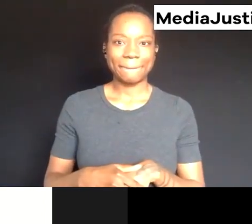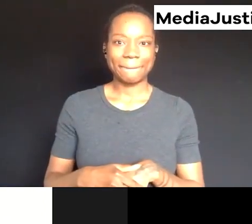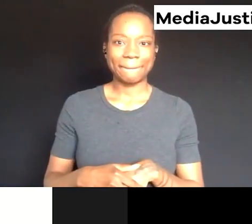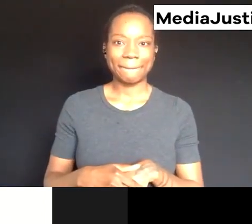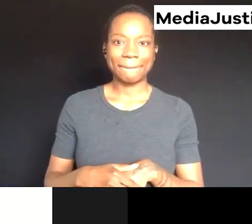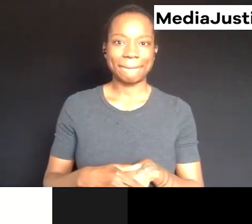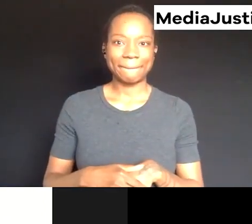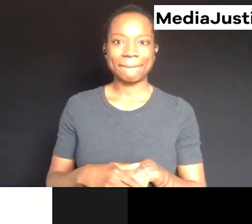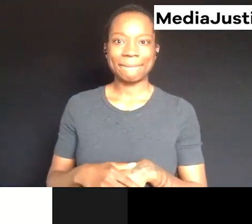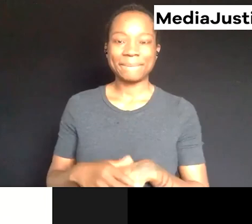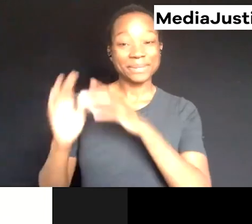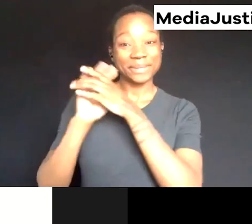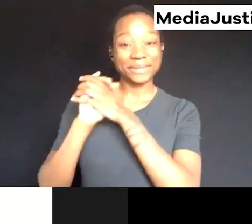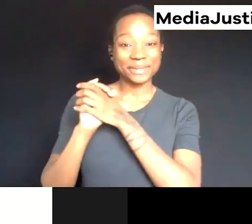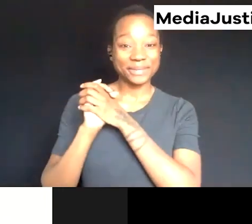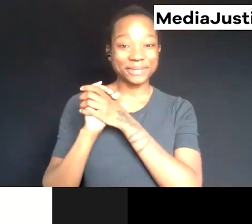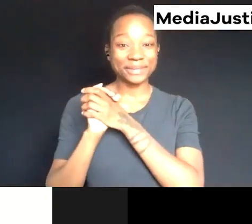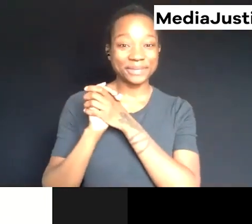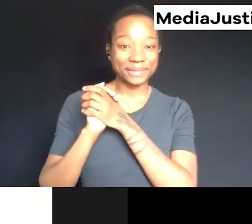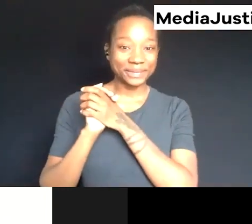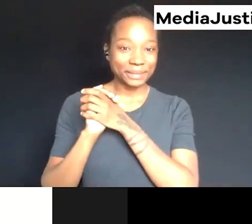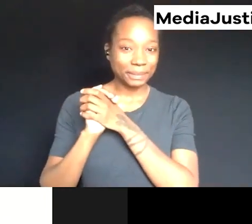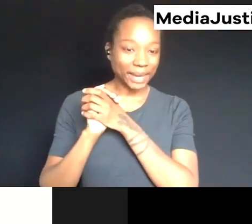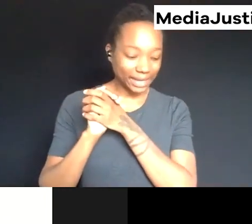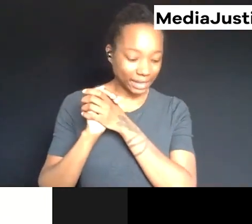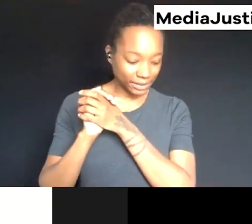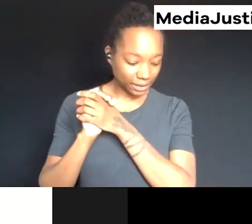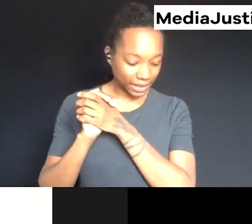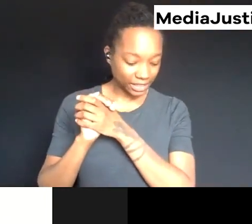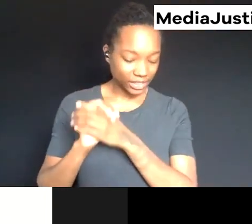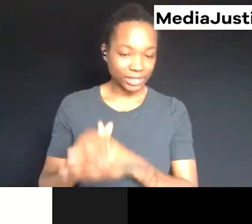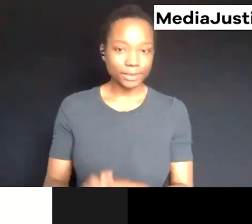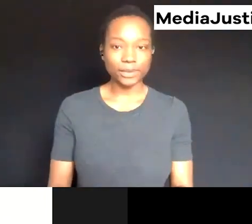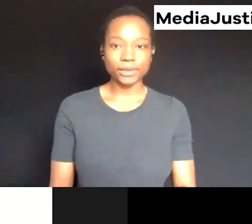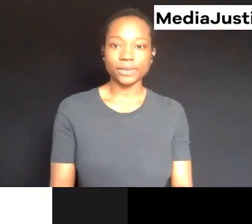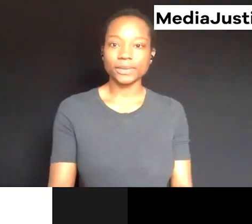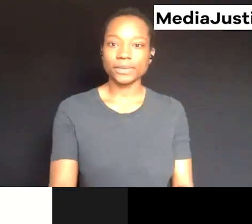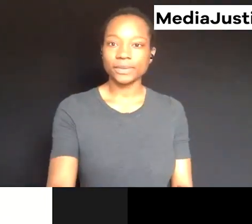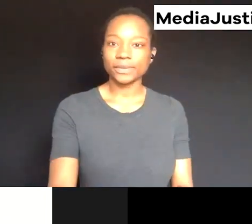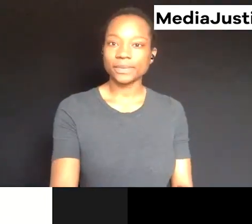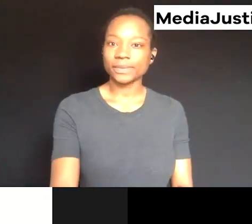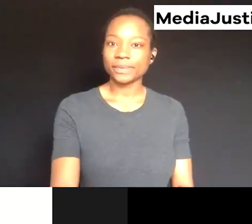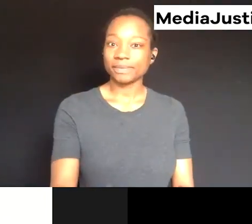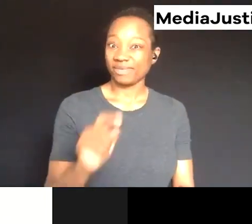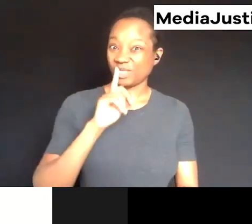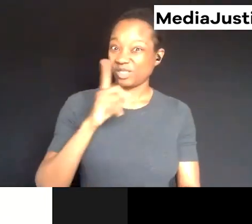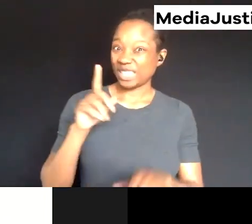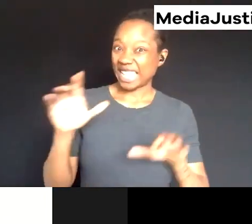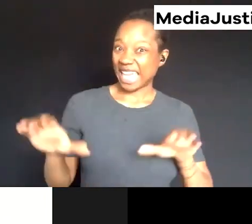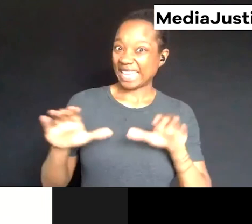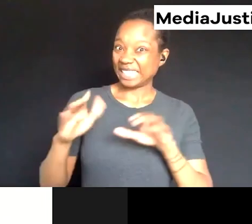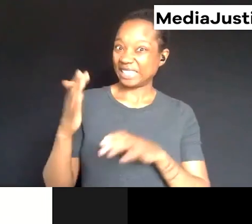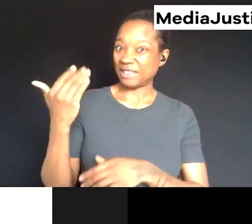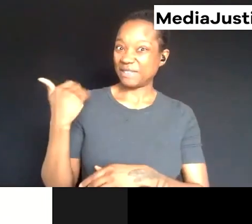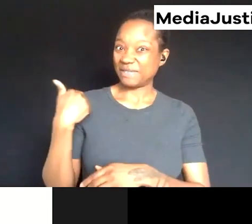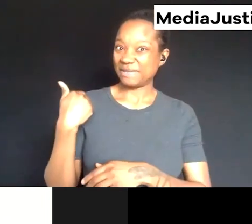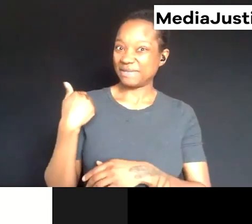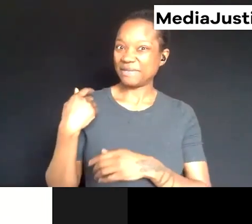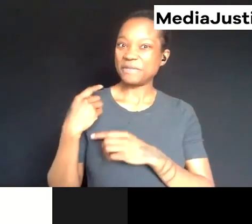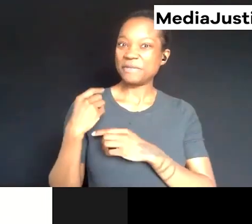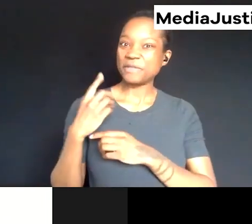congratulations. Ooh, this leaderboard is going to be, it's going to be pretty active in the last couple minutes here. All right, here we go. Question